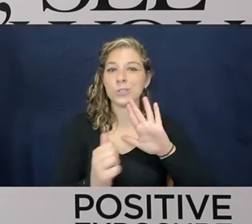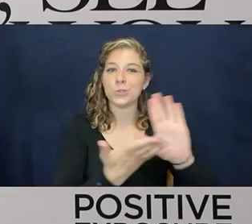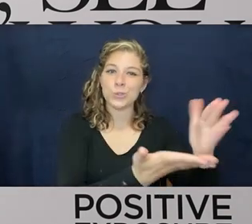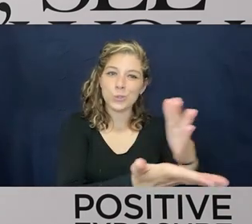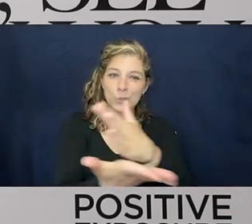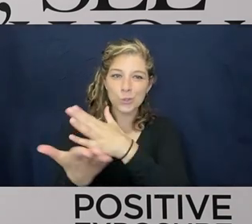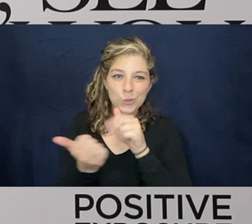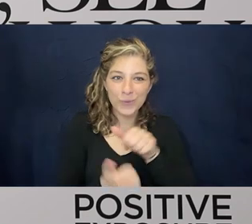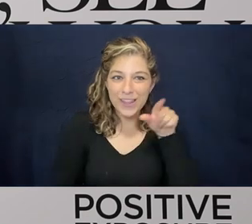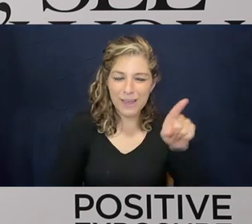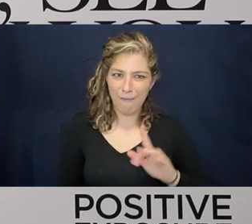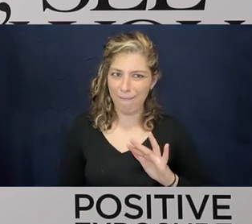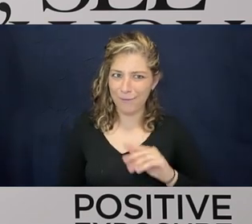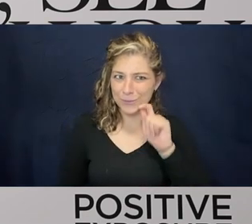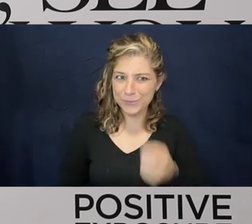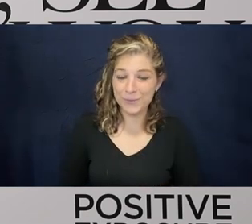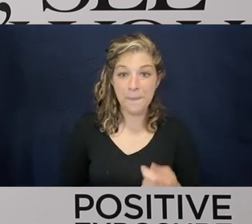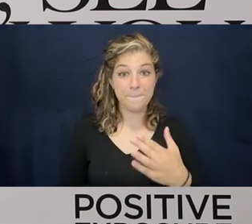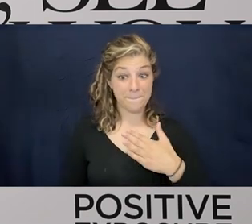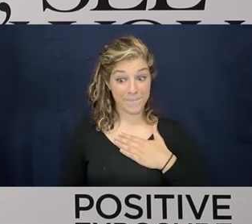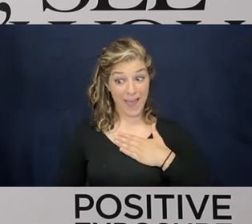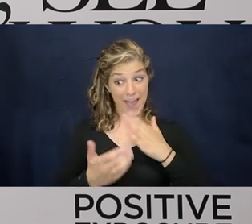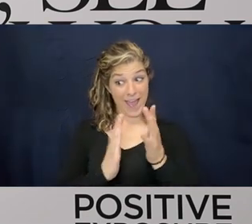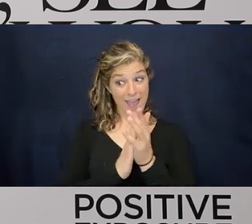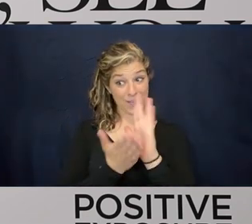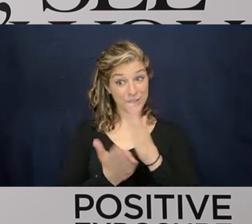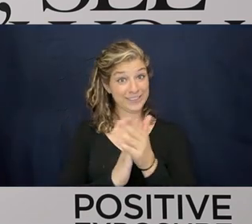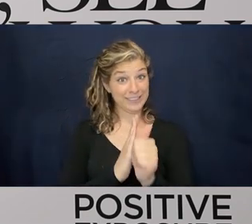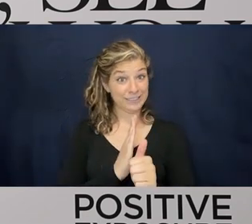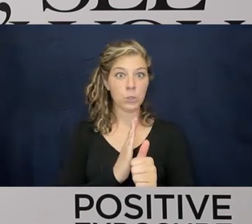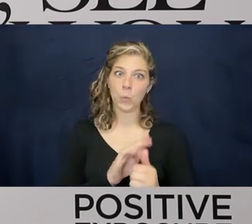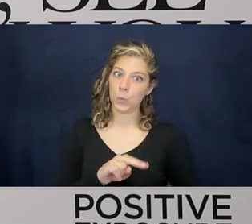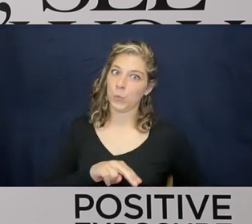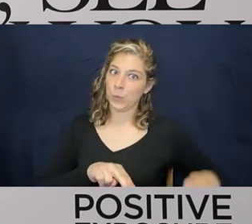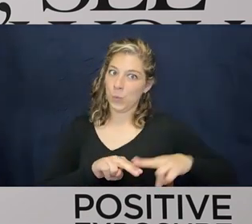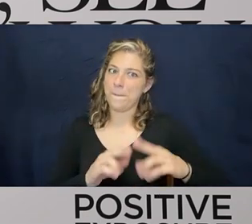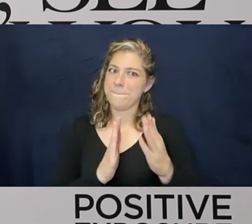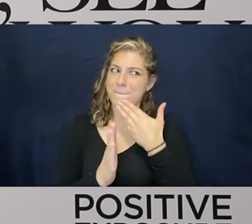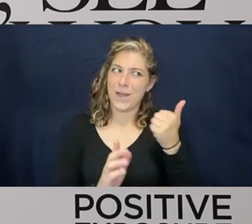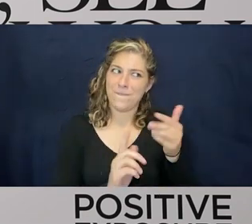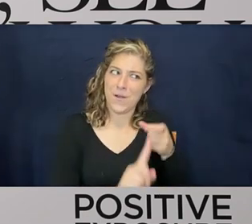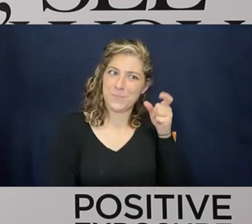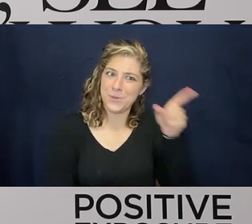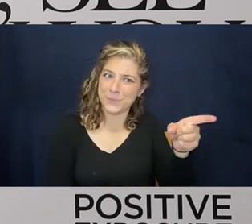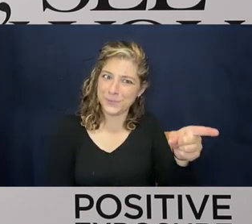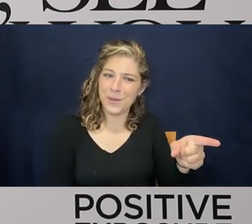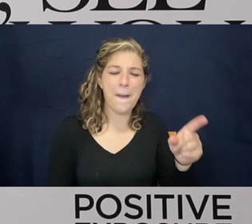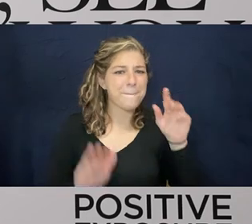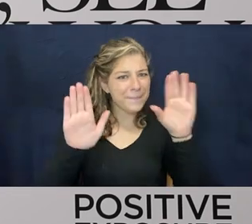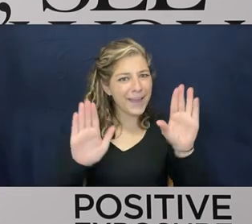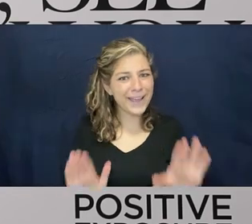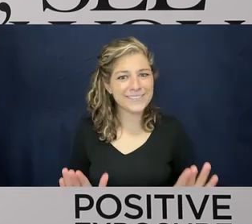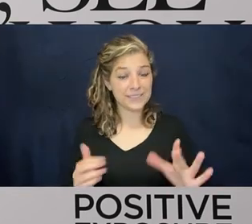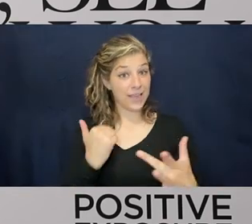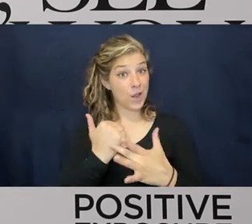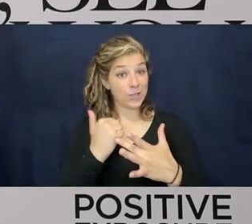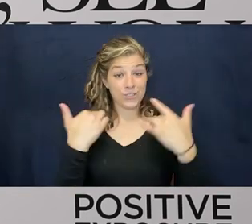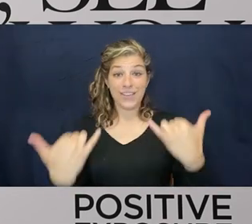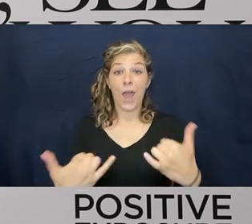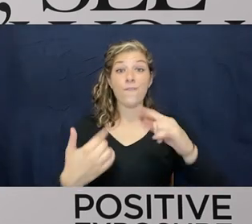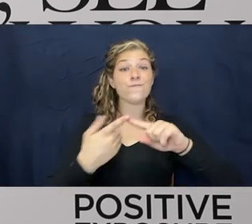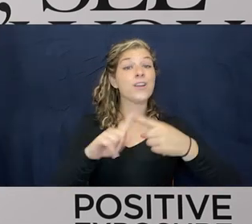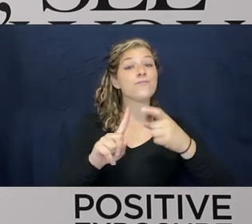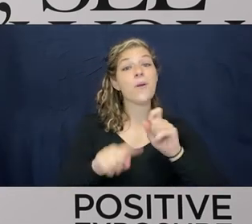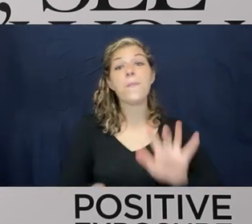cook along with him. My culinary skills have definitely raised the notch. How amazing is it that thanks to